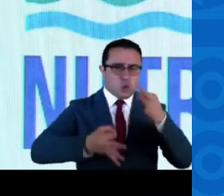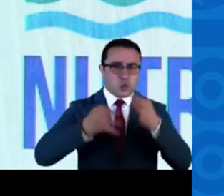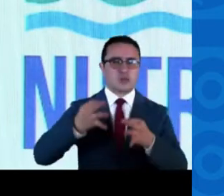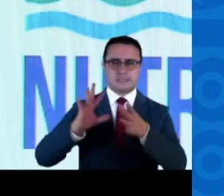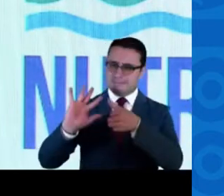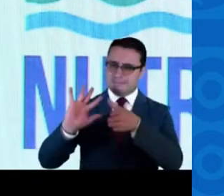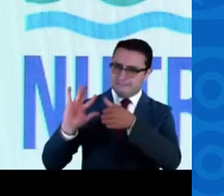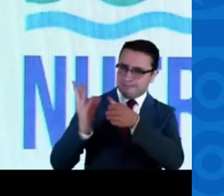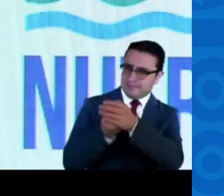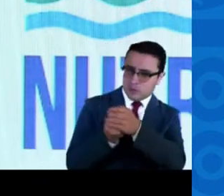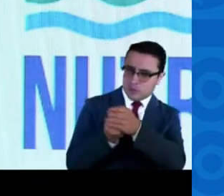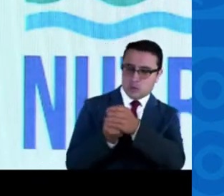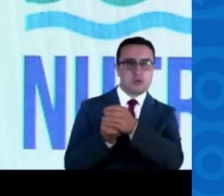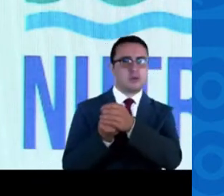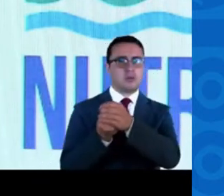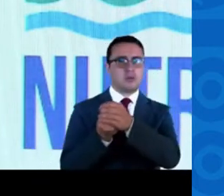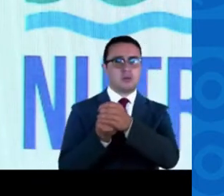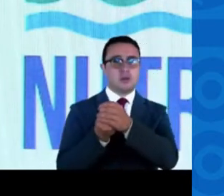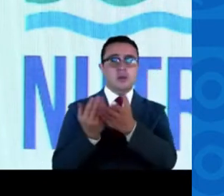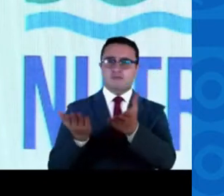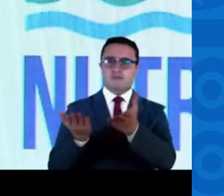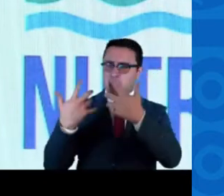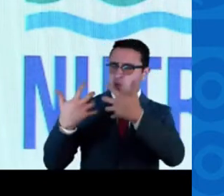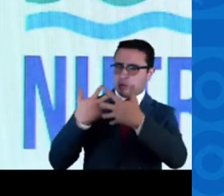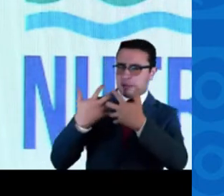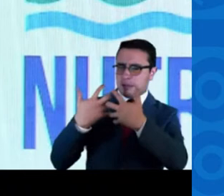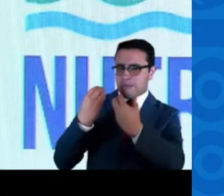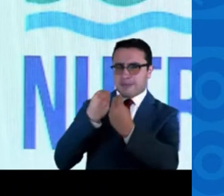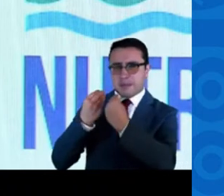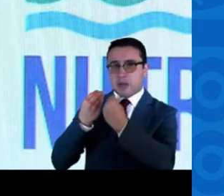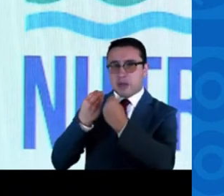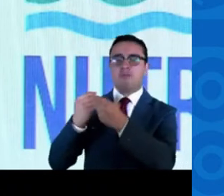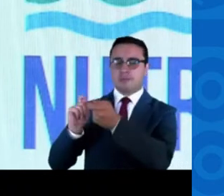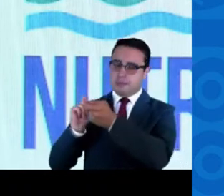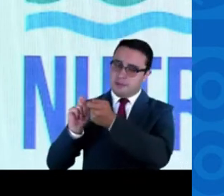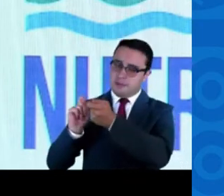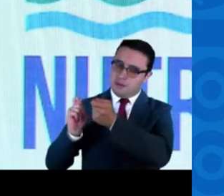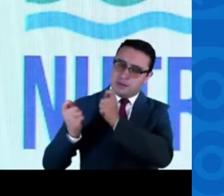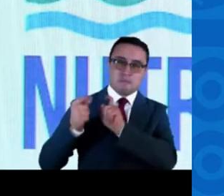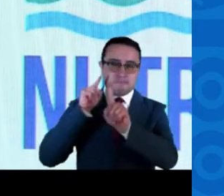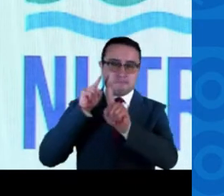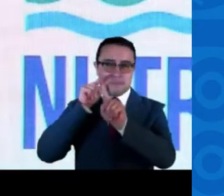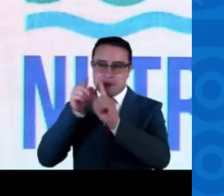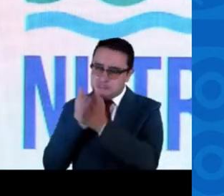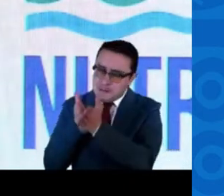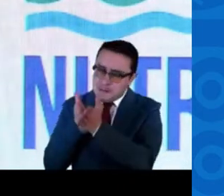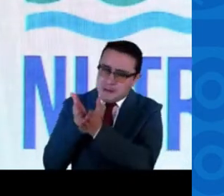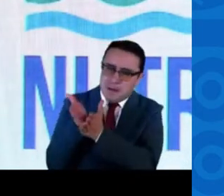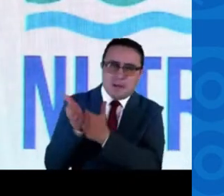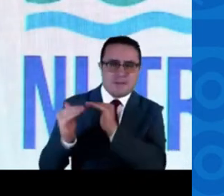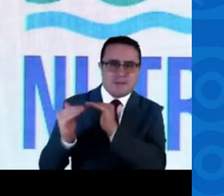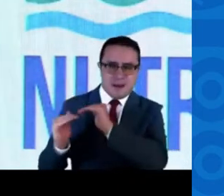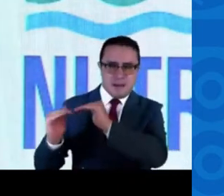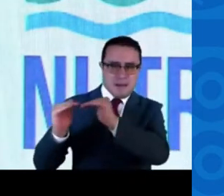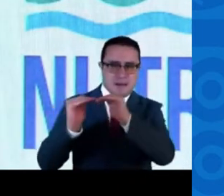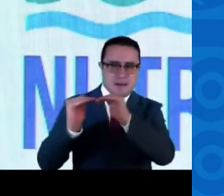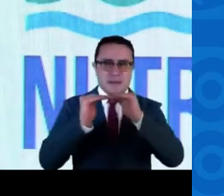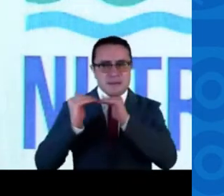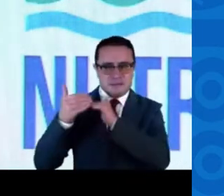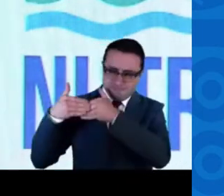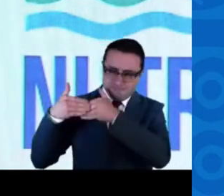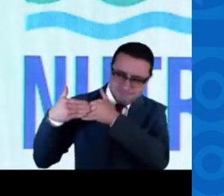societies something more just and inclusive, and of modifying the food systems so that they can be